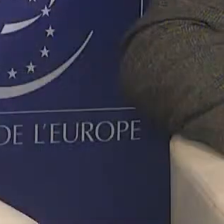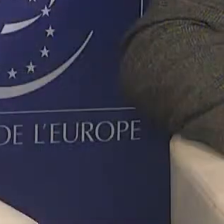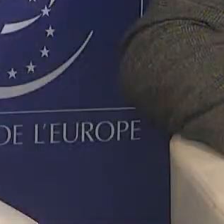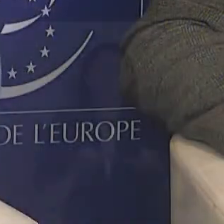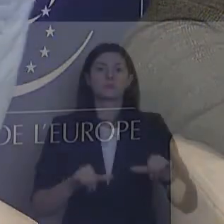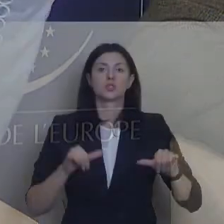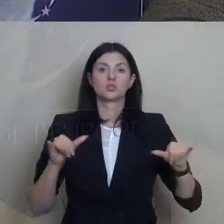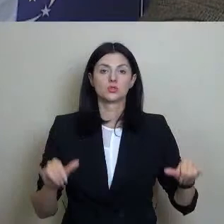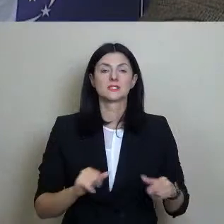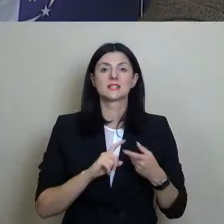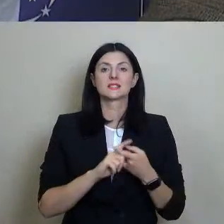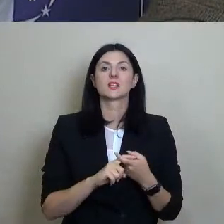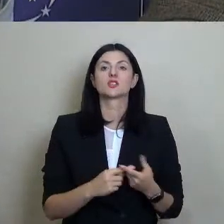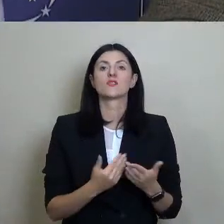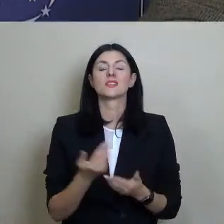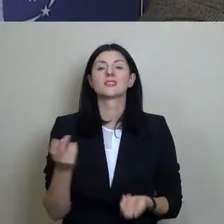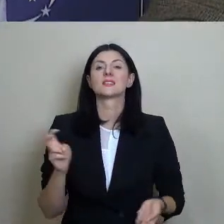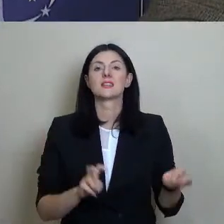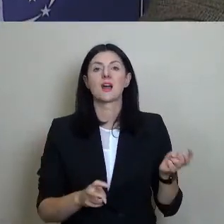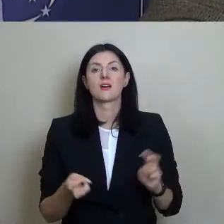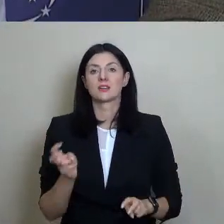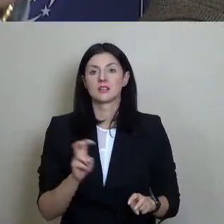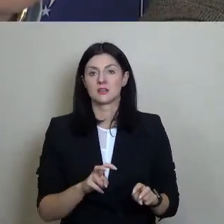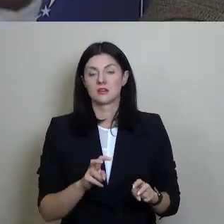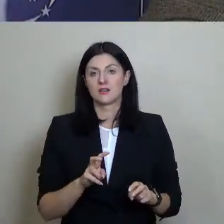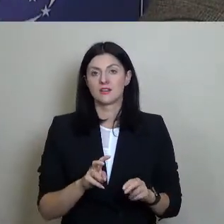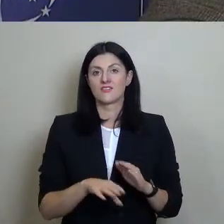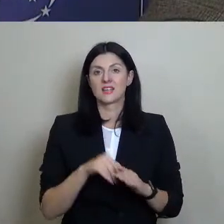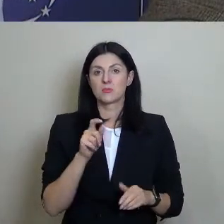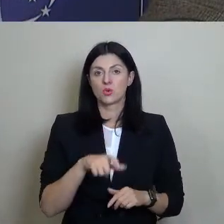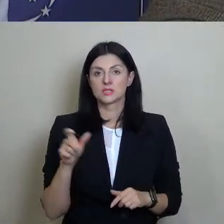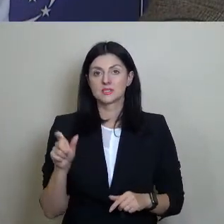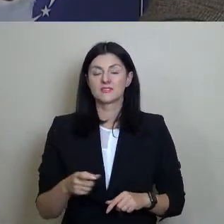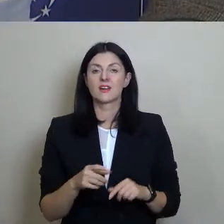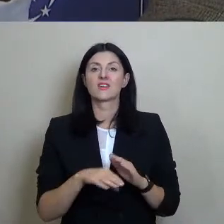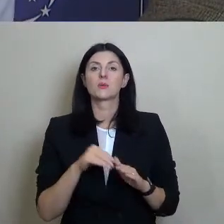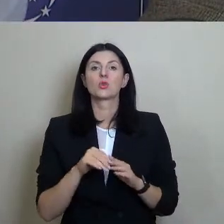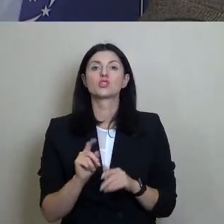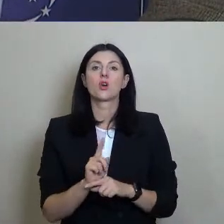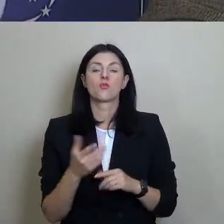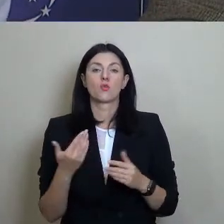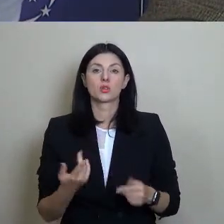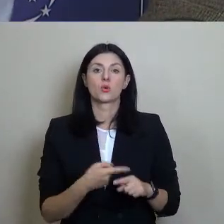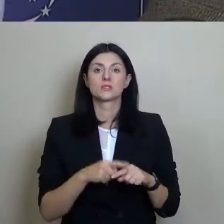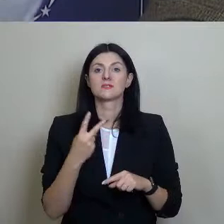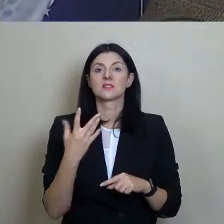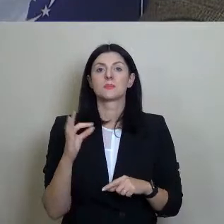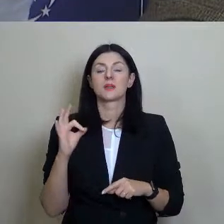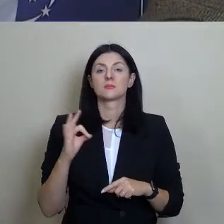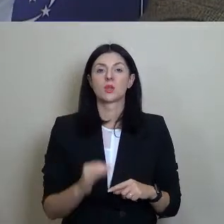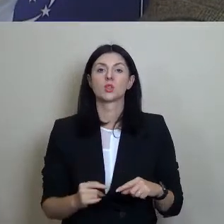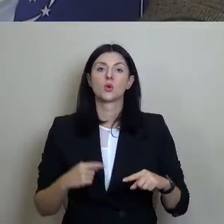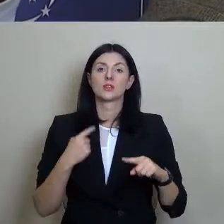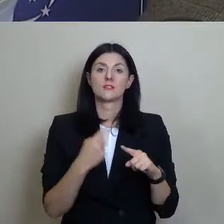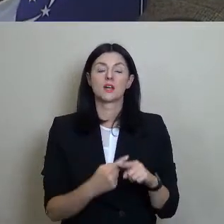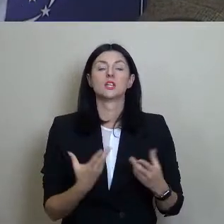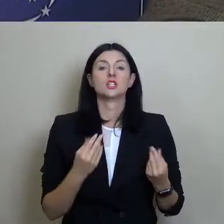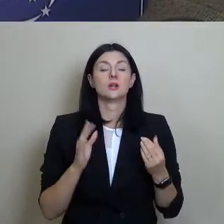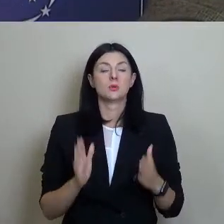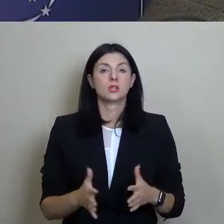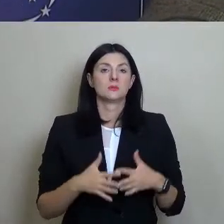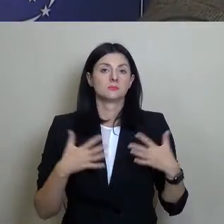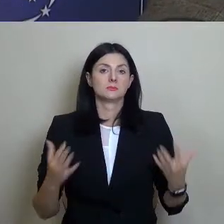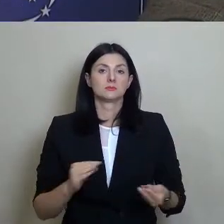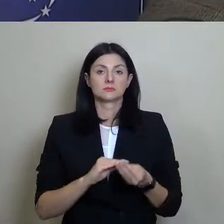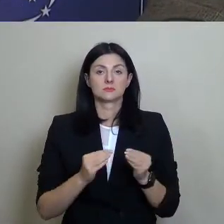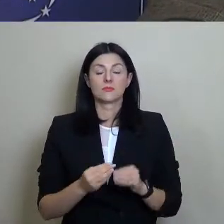to 1,500,000, turnout matters, then electoral quota increases, and then it would be